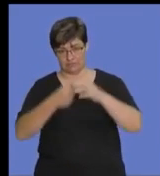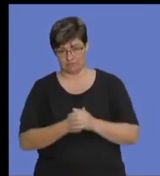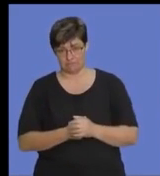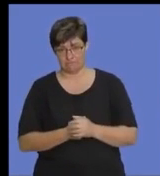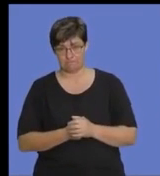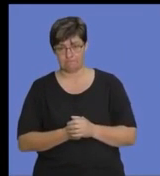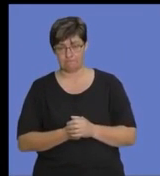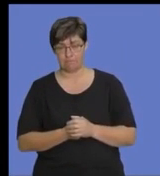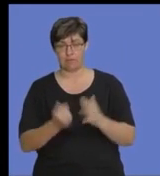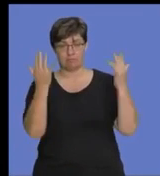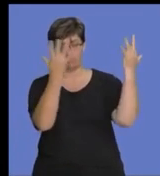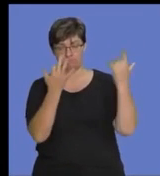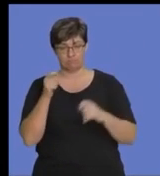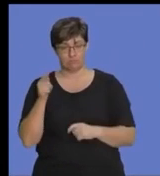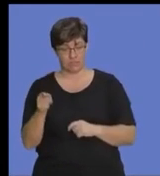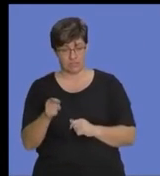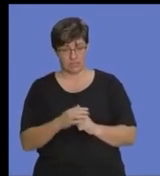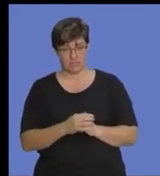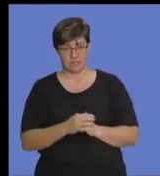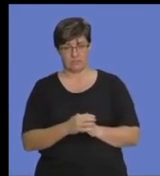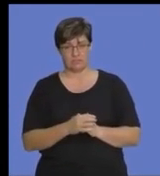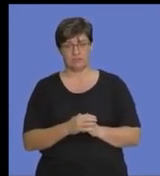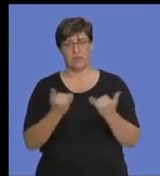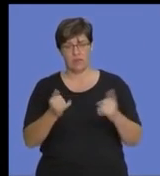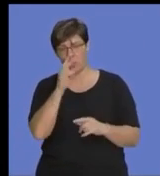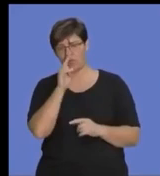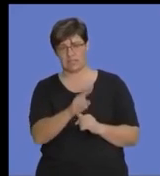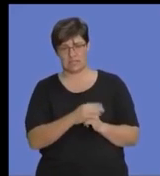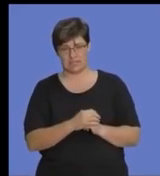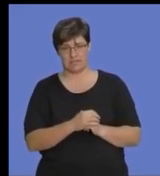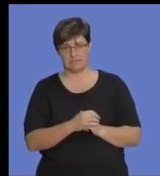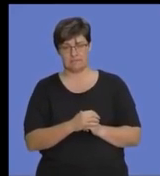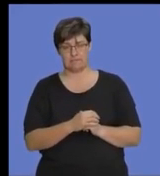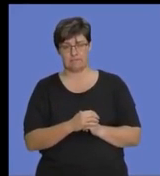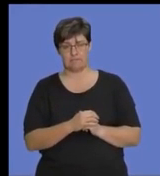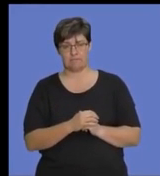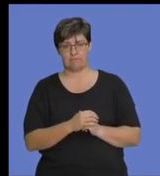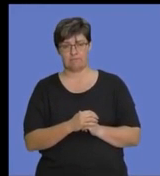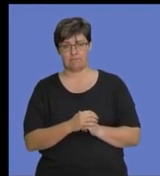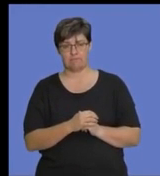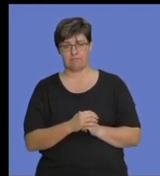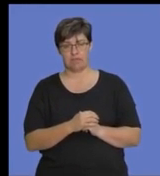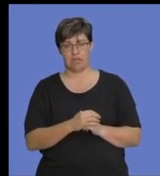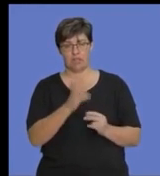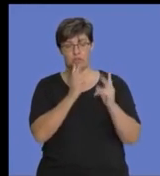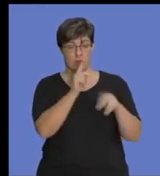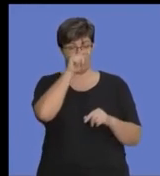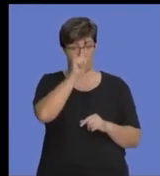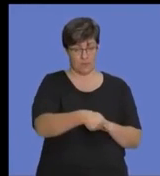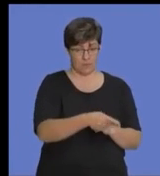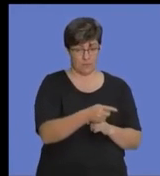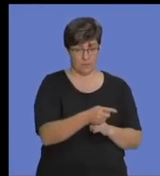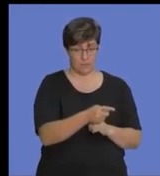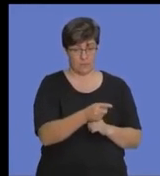some interest there. So if we do a calculation for this, we will then say that this is actually going to be